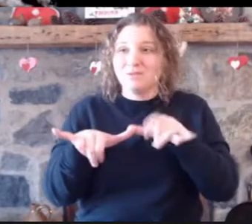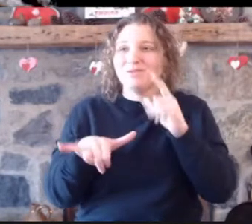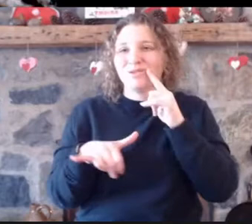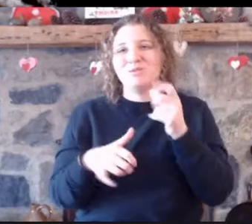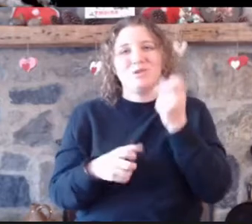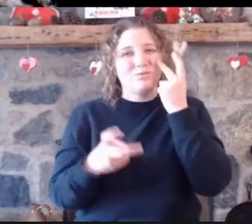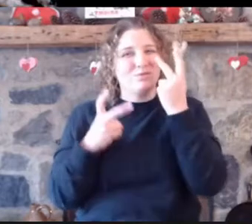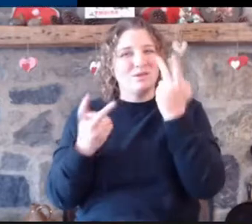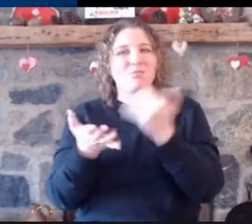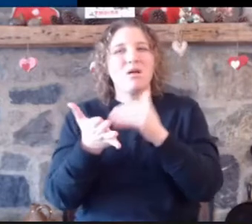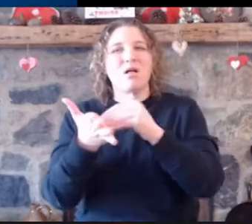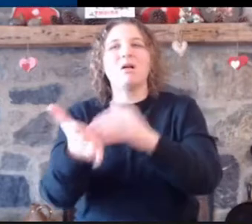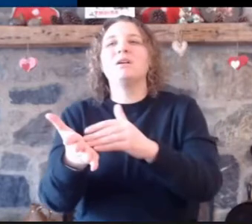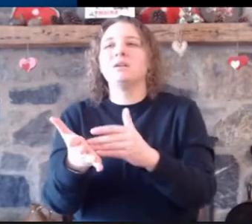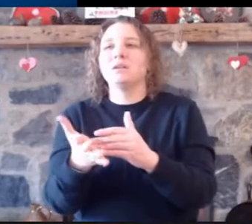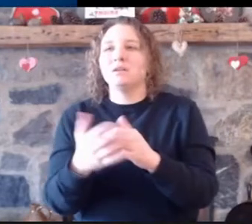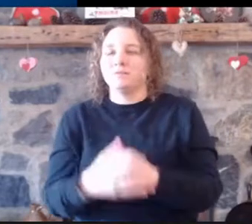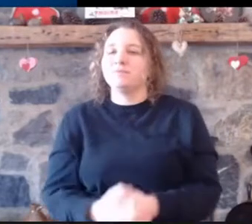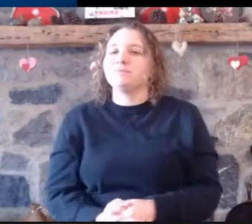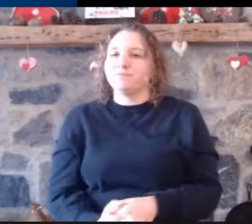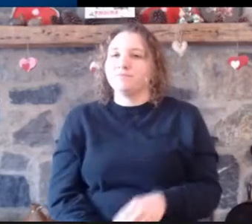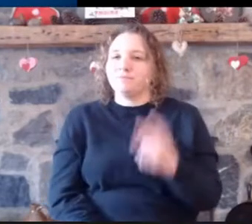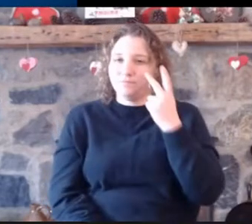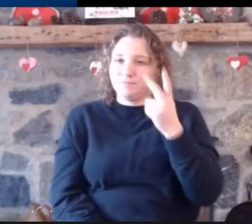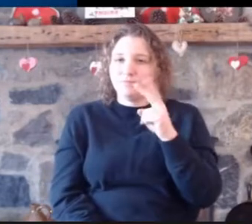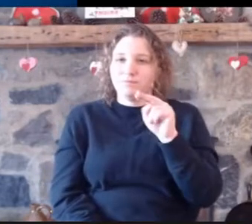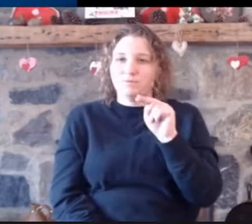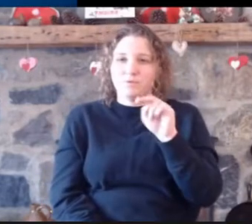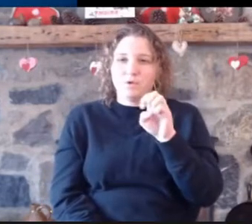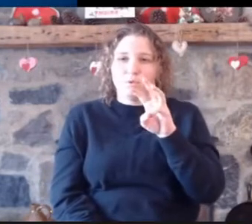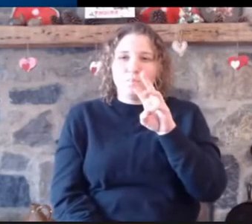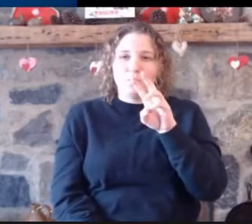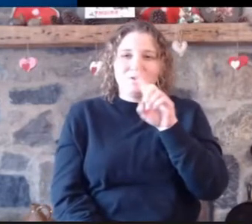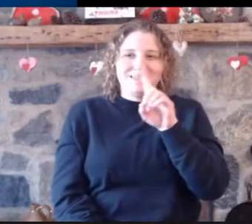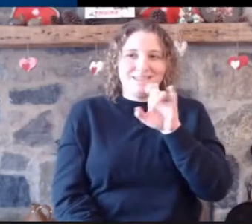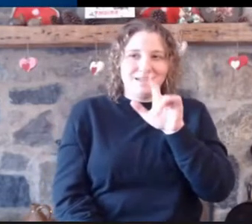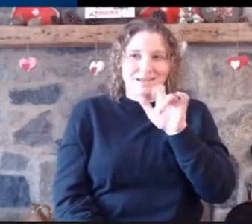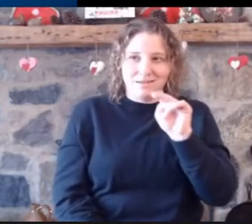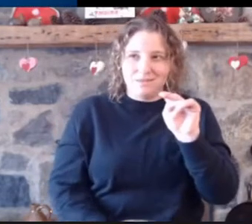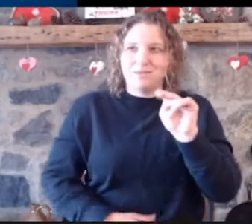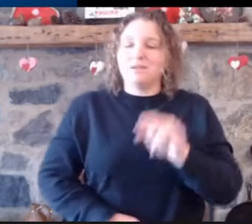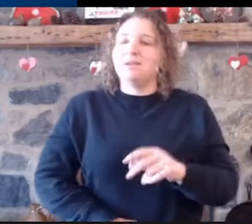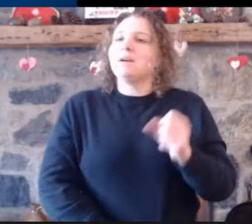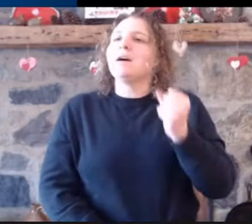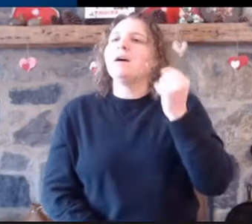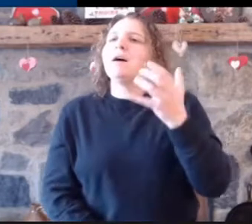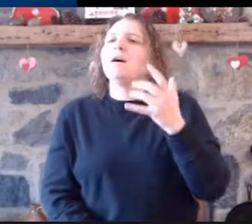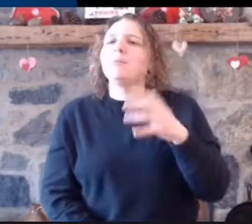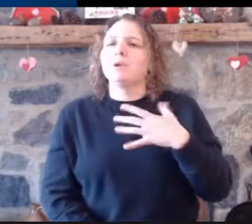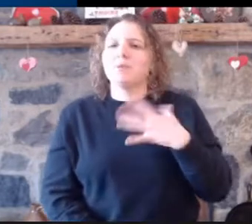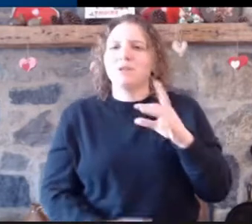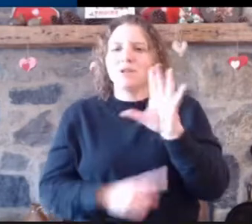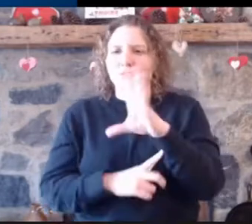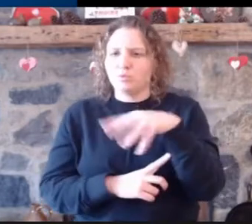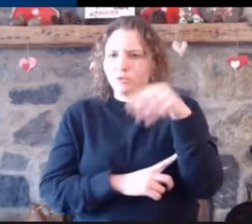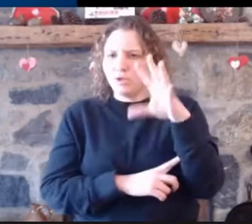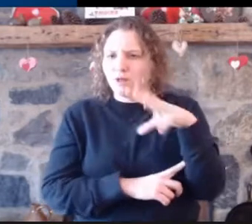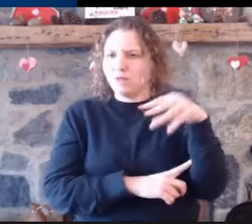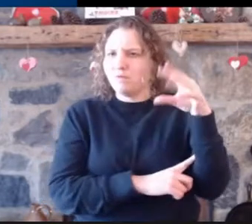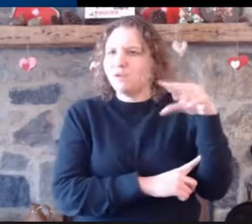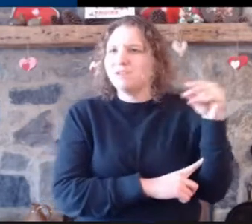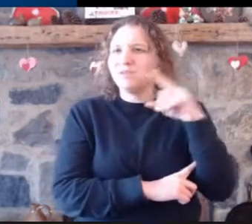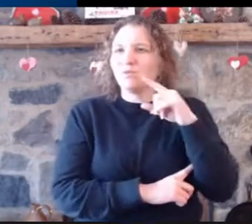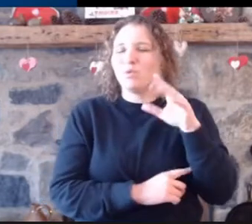often see these. This is in New Zealand where they found it. Here is a, how many like jellyfish? This one weighs about 440